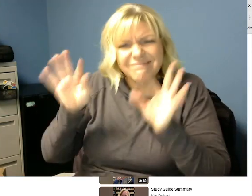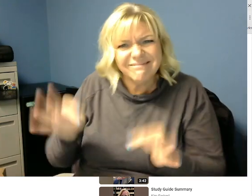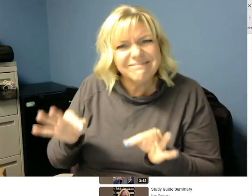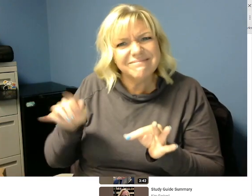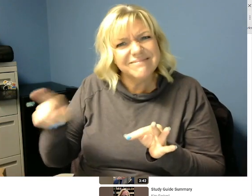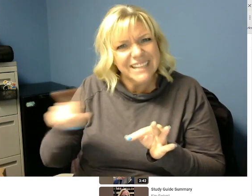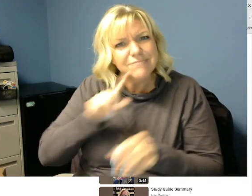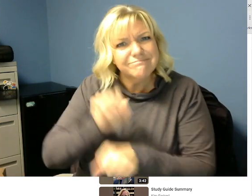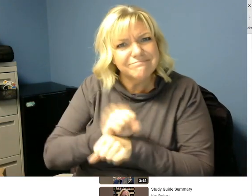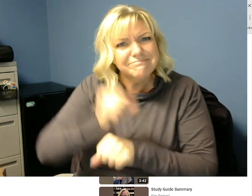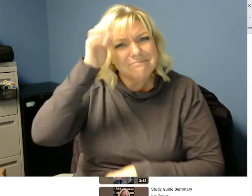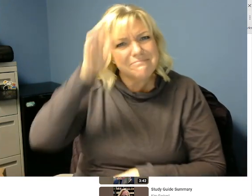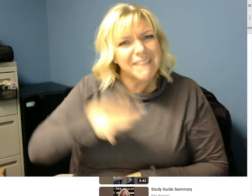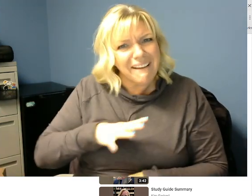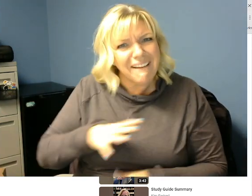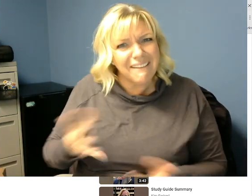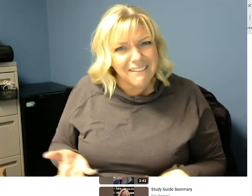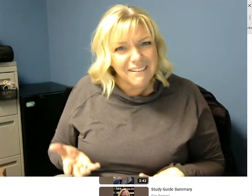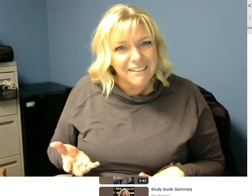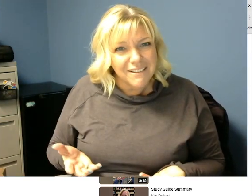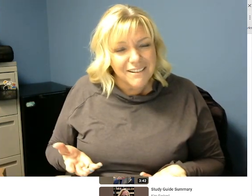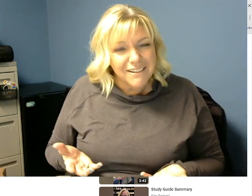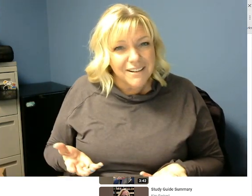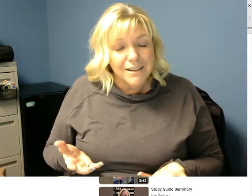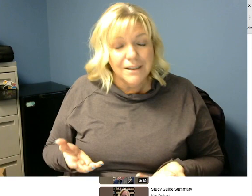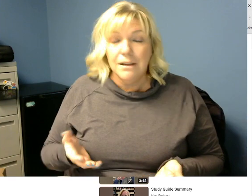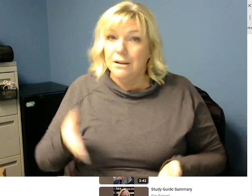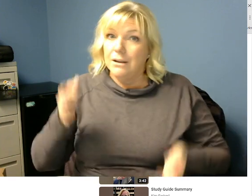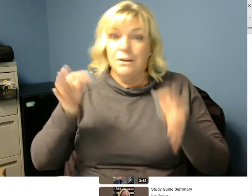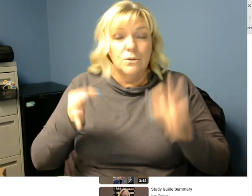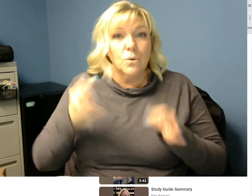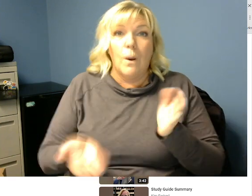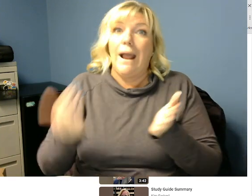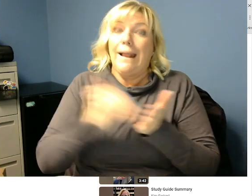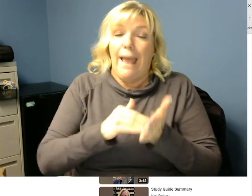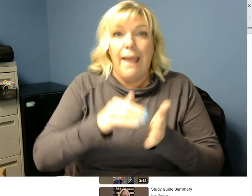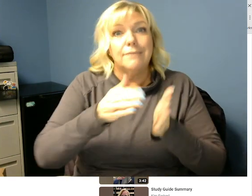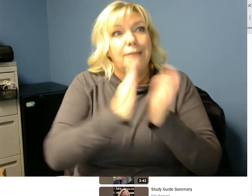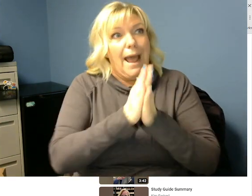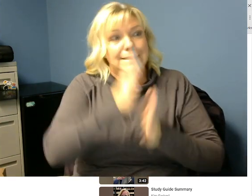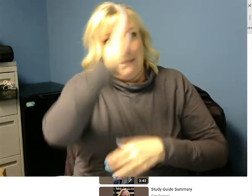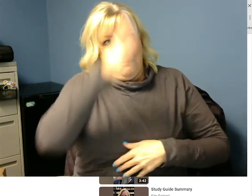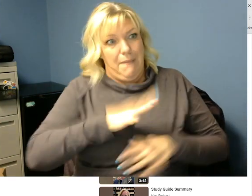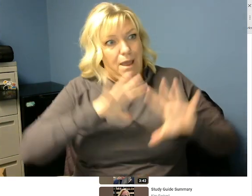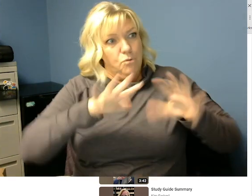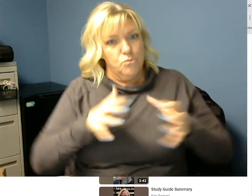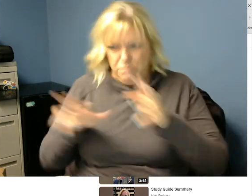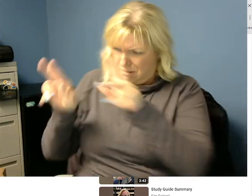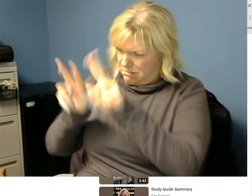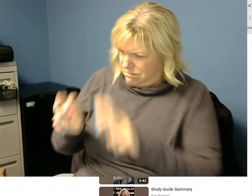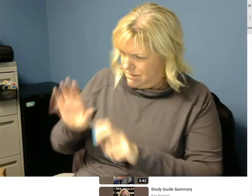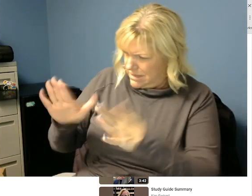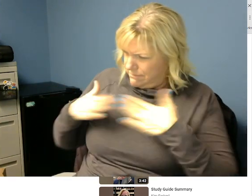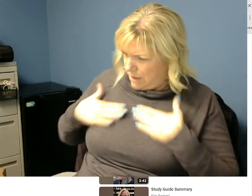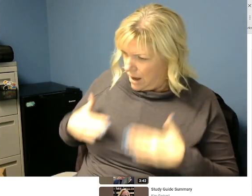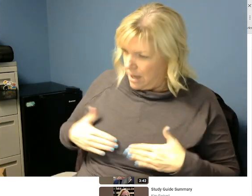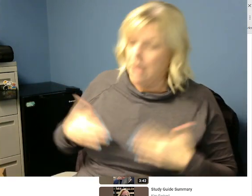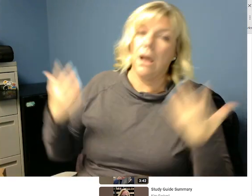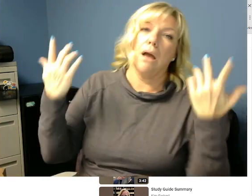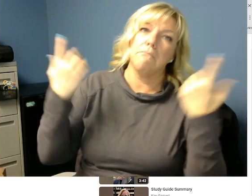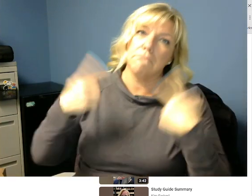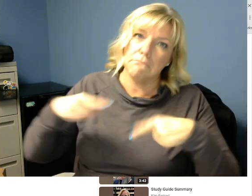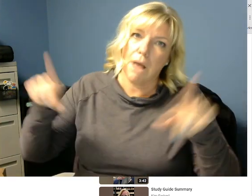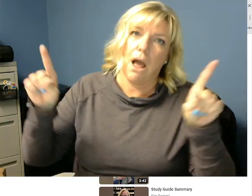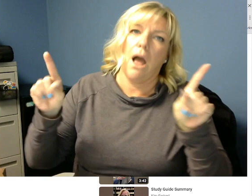be male. So then the court has the men search Hall's body, and the men at this point determine Hall